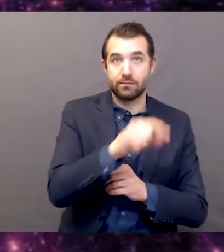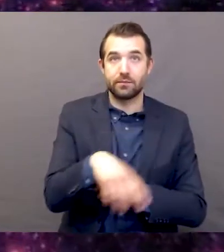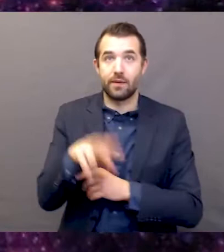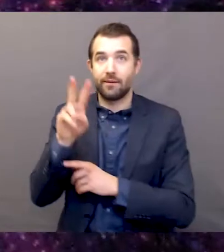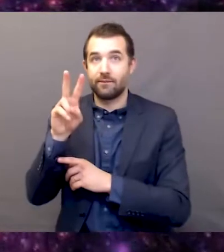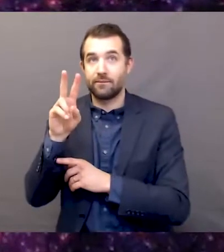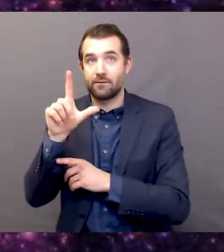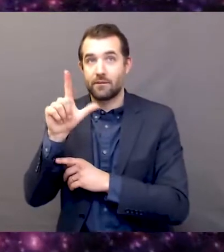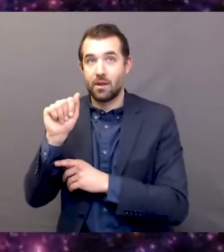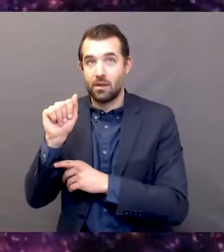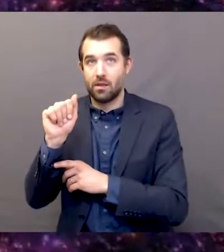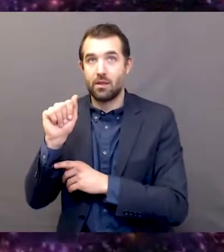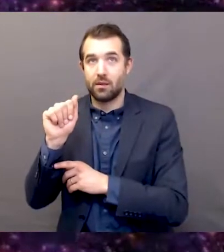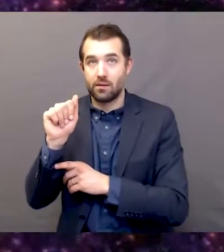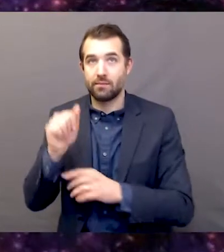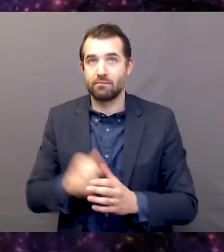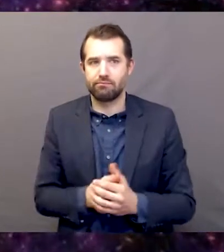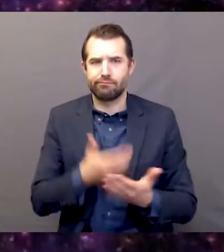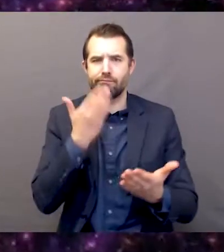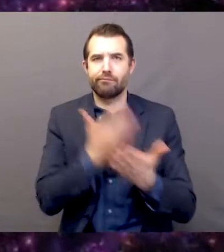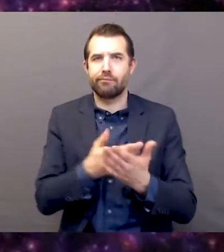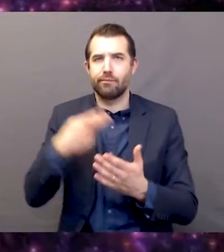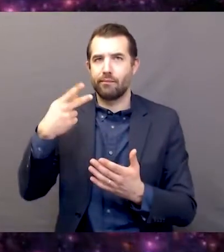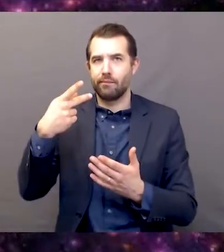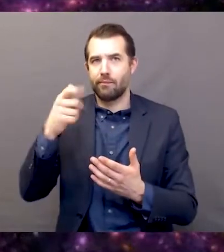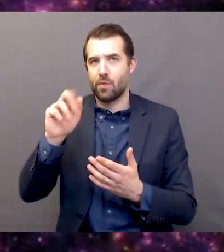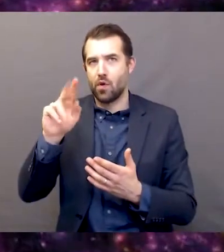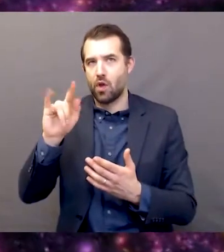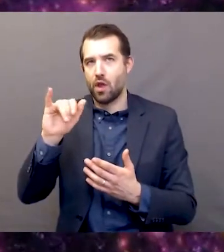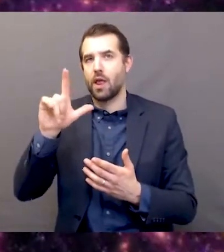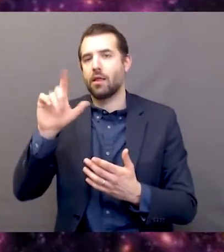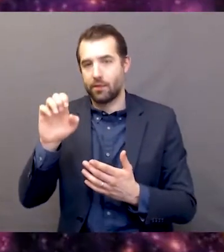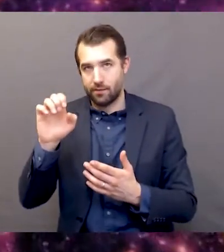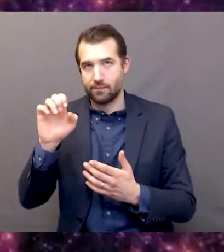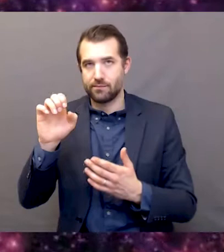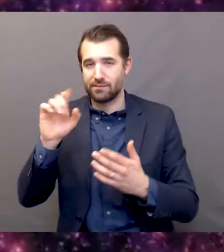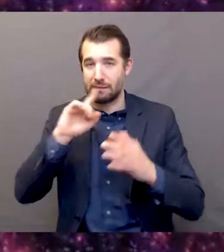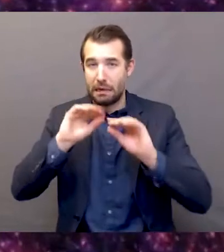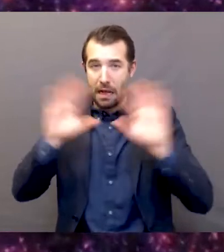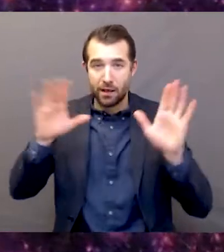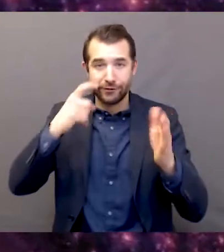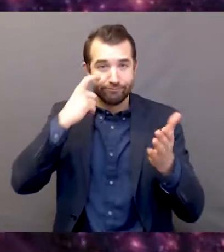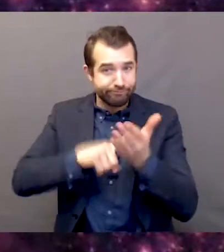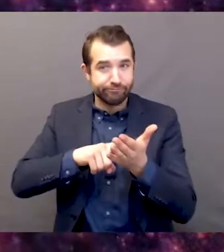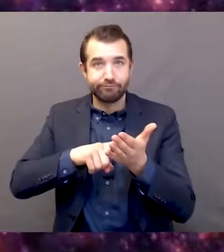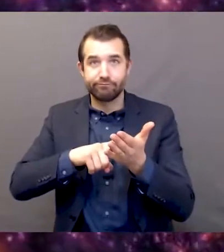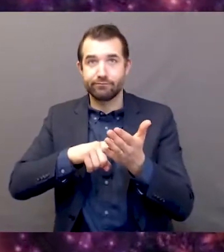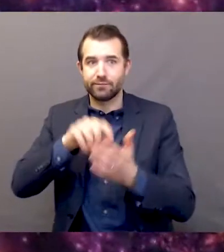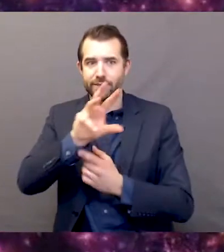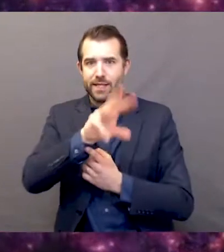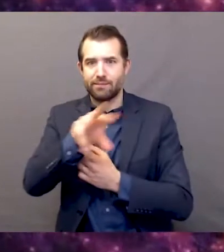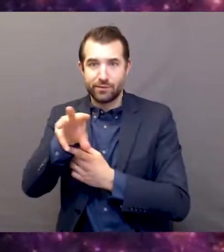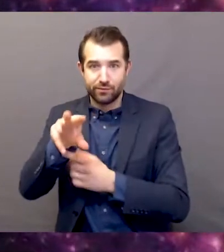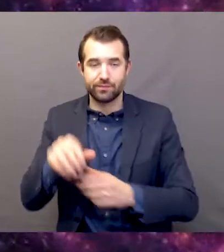Very Large Array in the radio, which shows you the relativistic particles best. And you can see the jet coming out in radio.